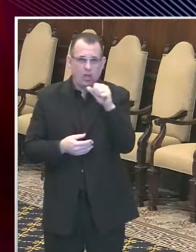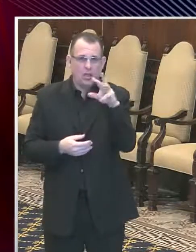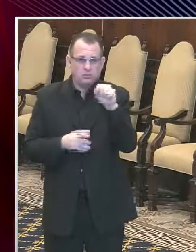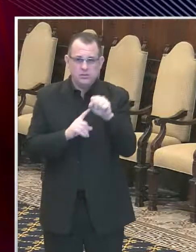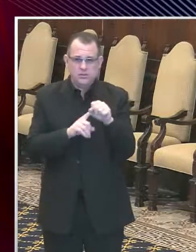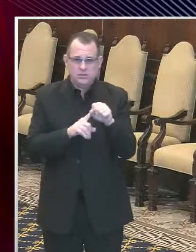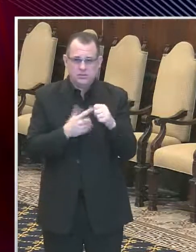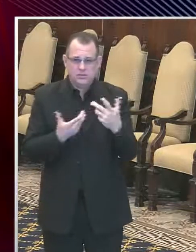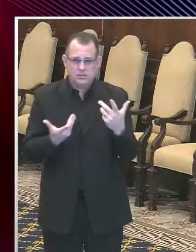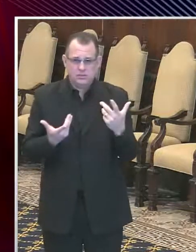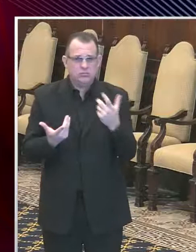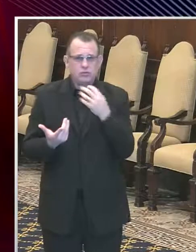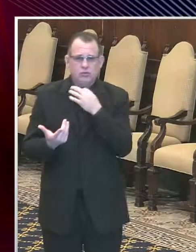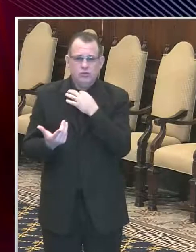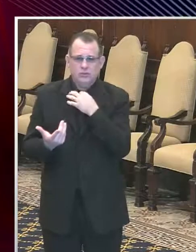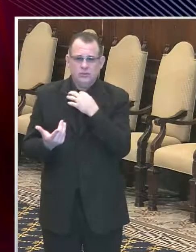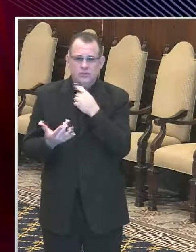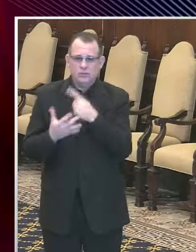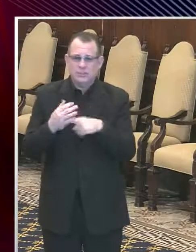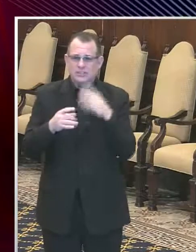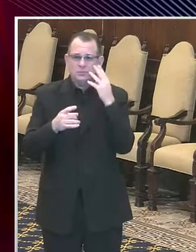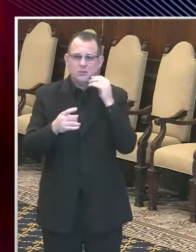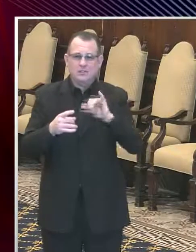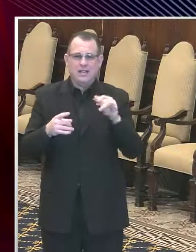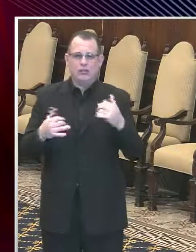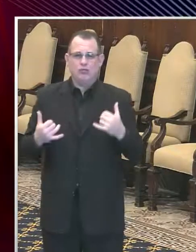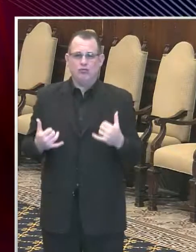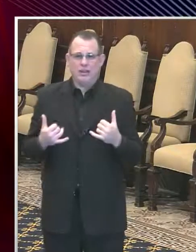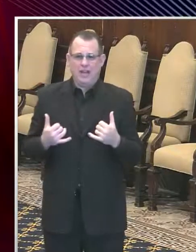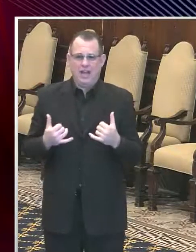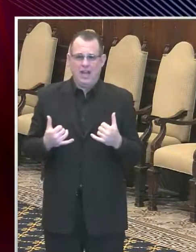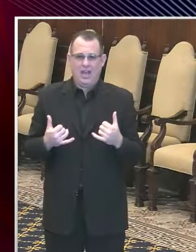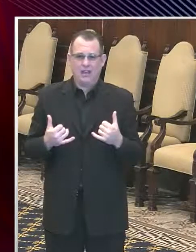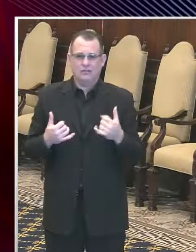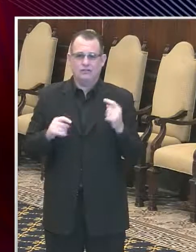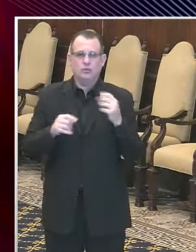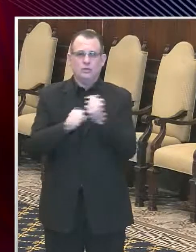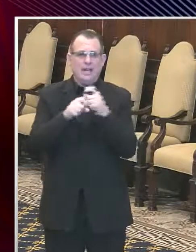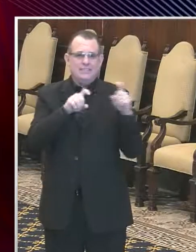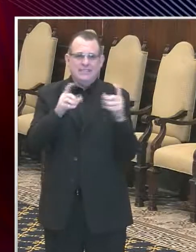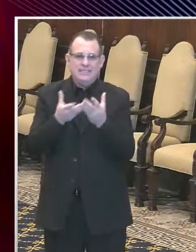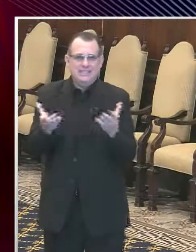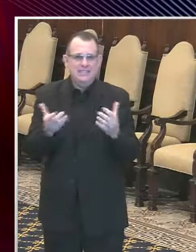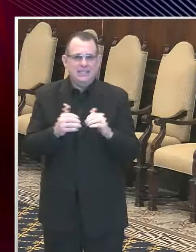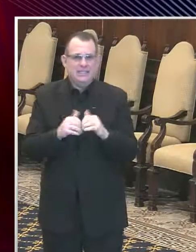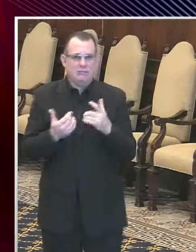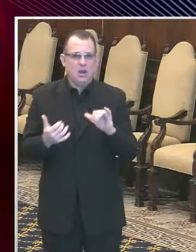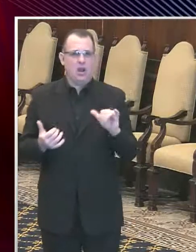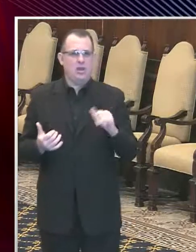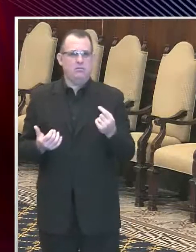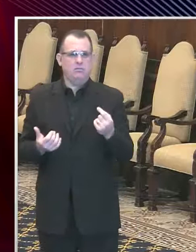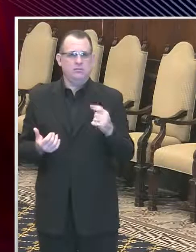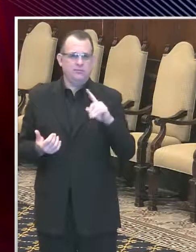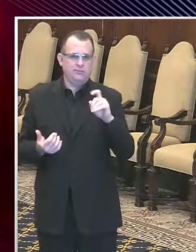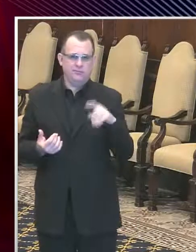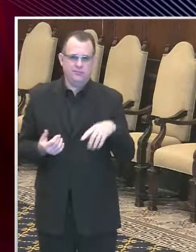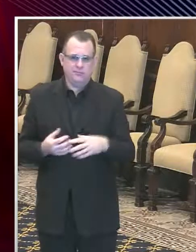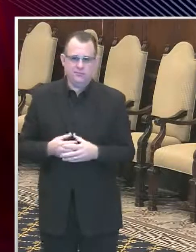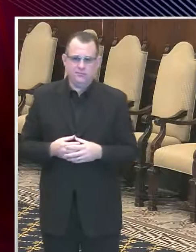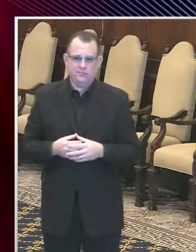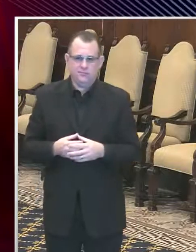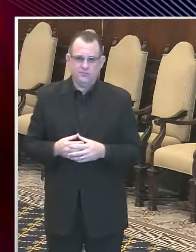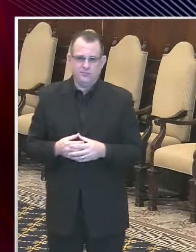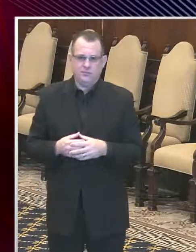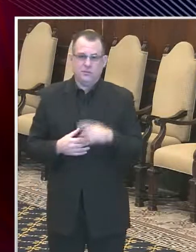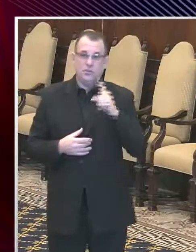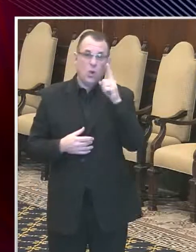just curious, what is the experience like right now trying to secure testing supplies? You know, there's only so much that